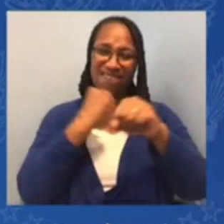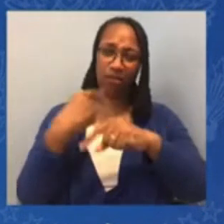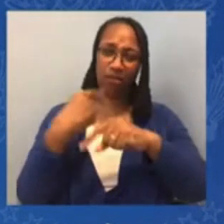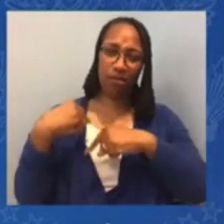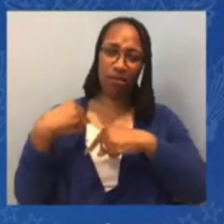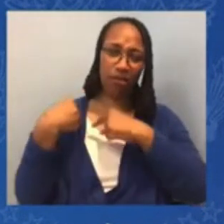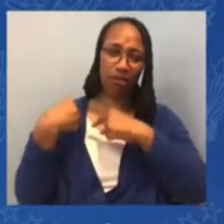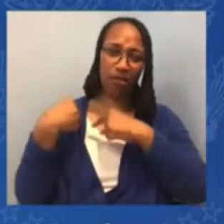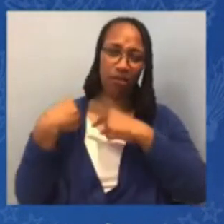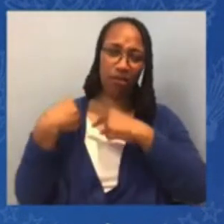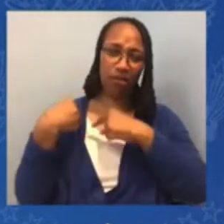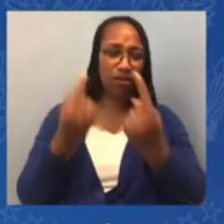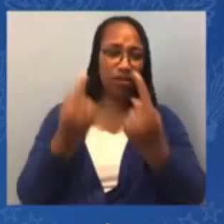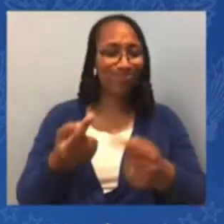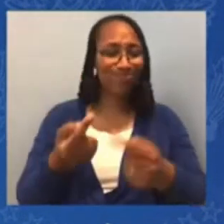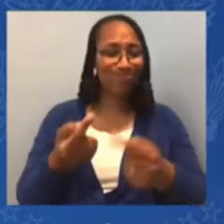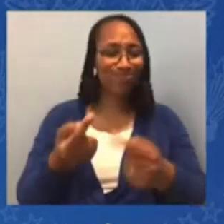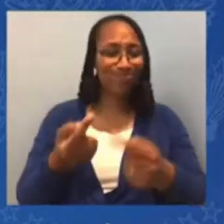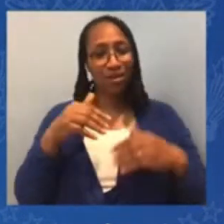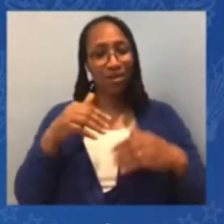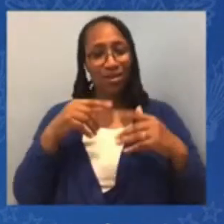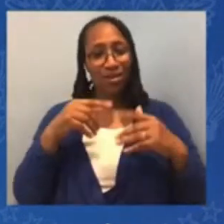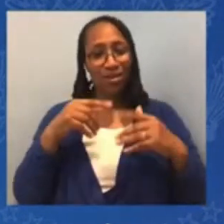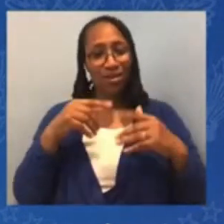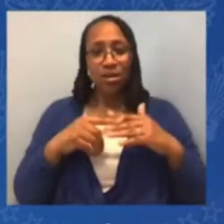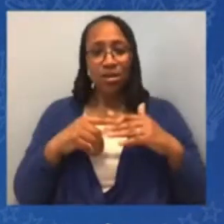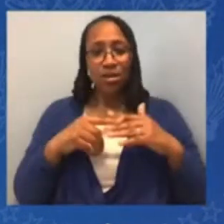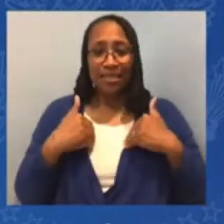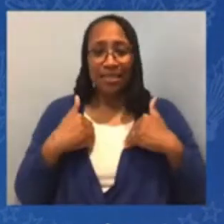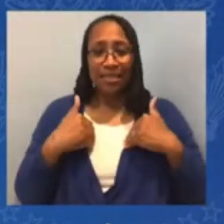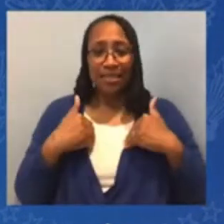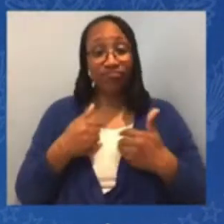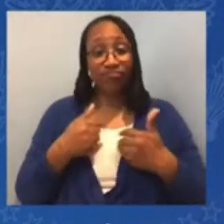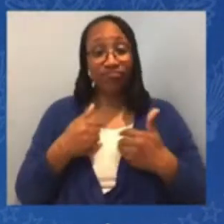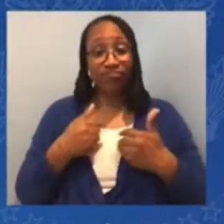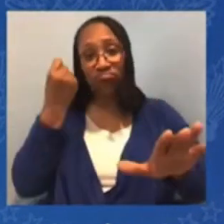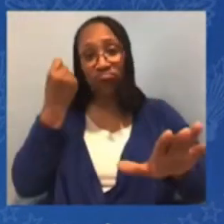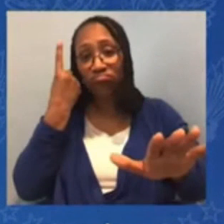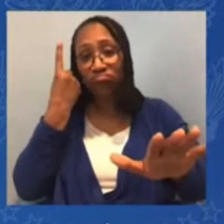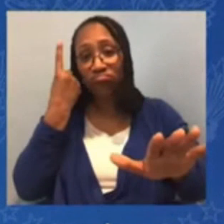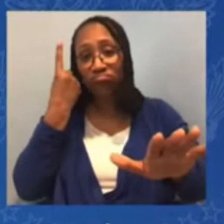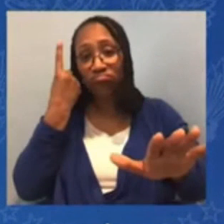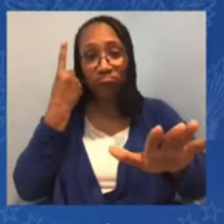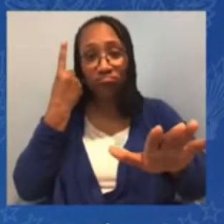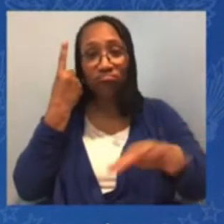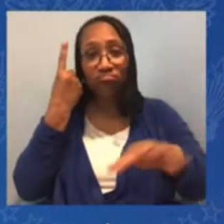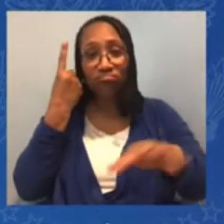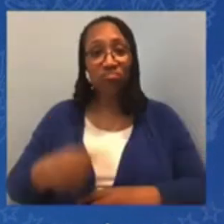I get it. Try being 110 and doing it again.